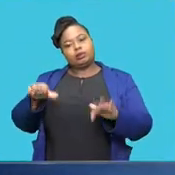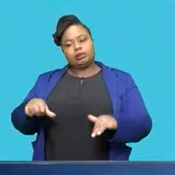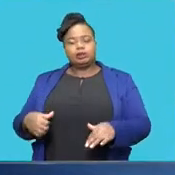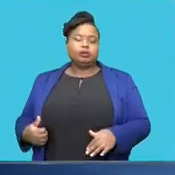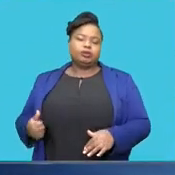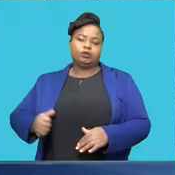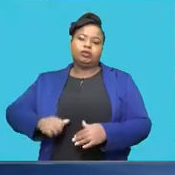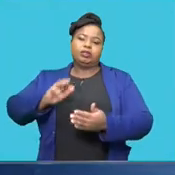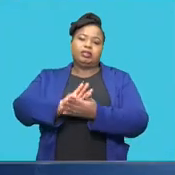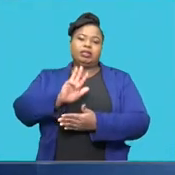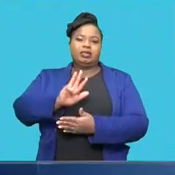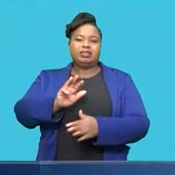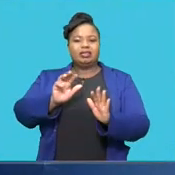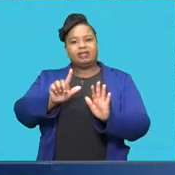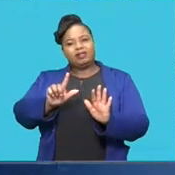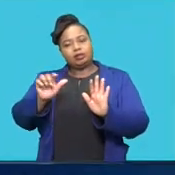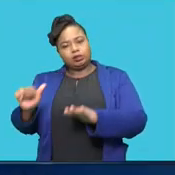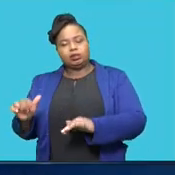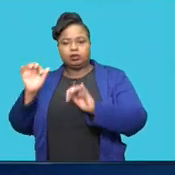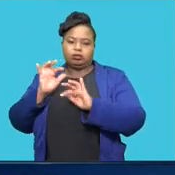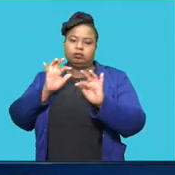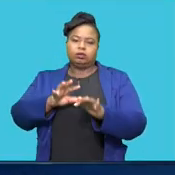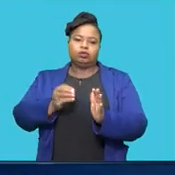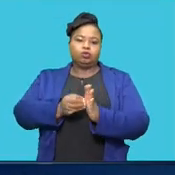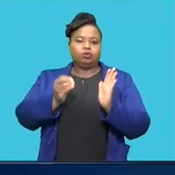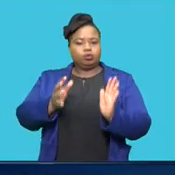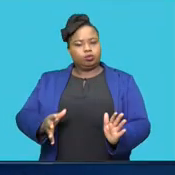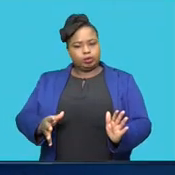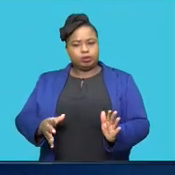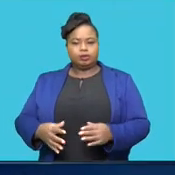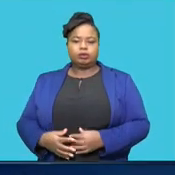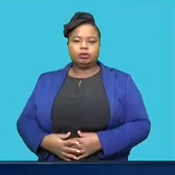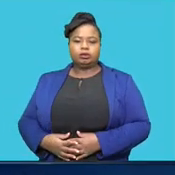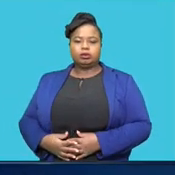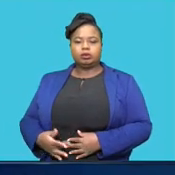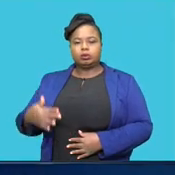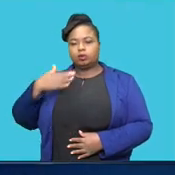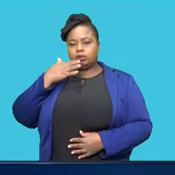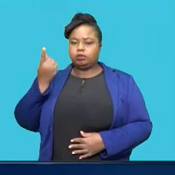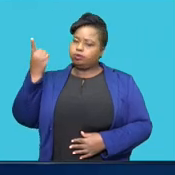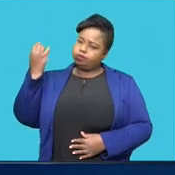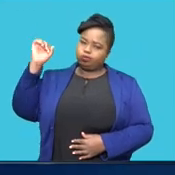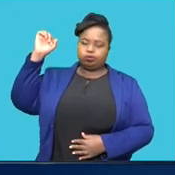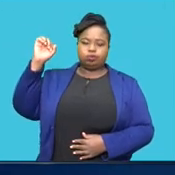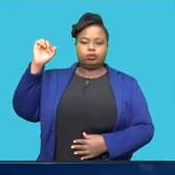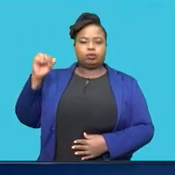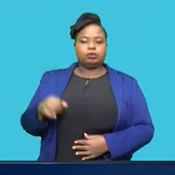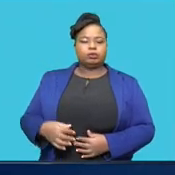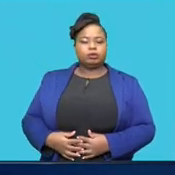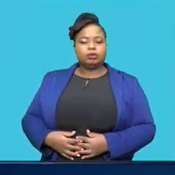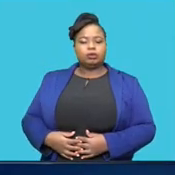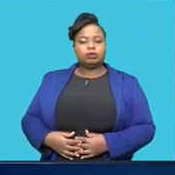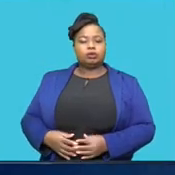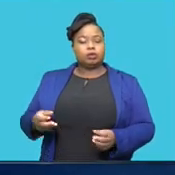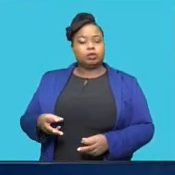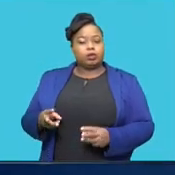June 16, 1976 uprisings, where students rose against the establishment in